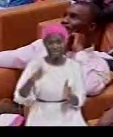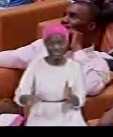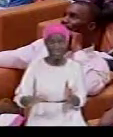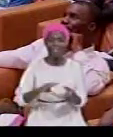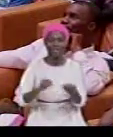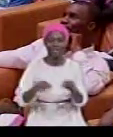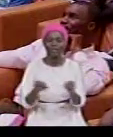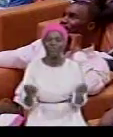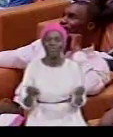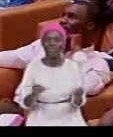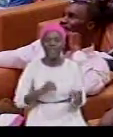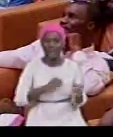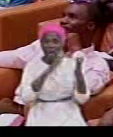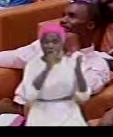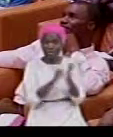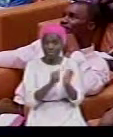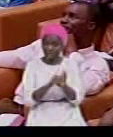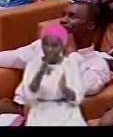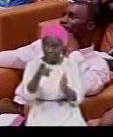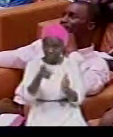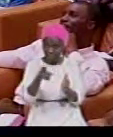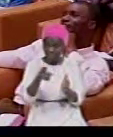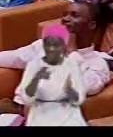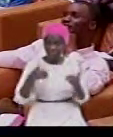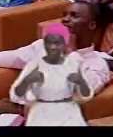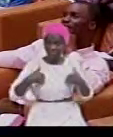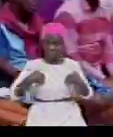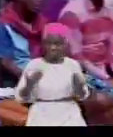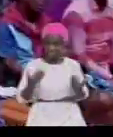you students, are the students there tonight?